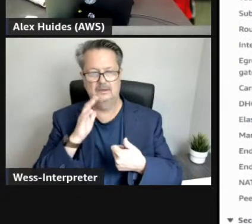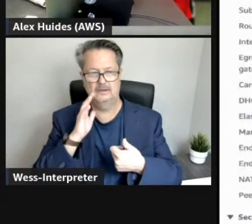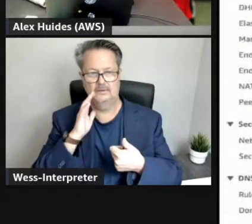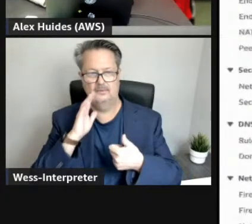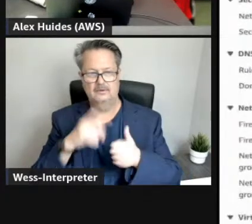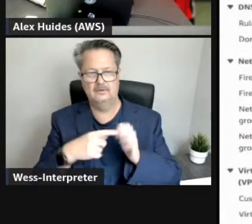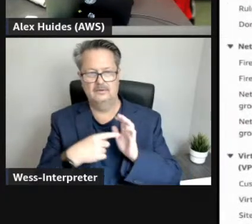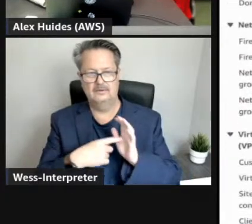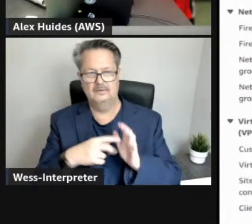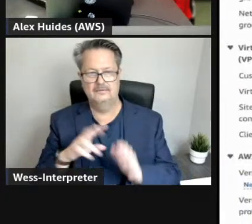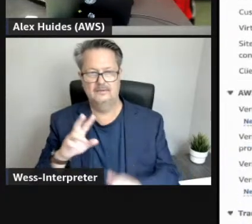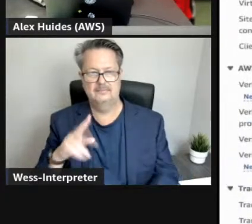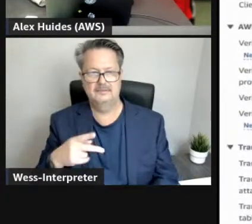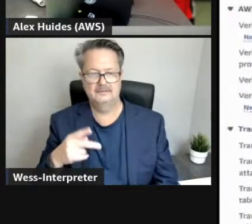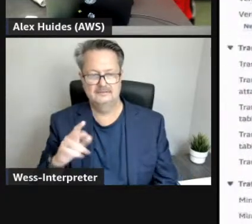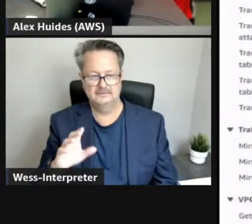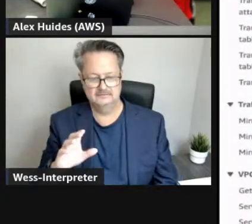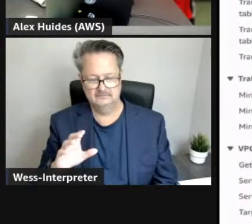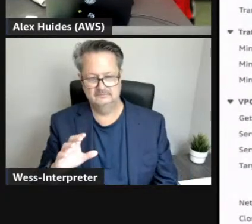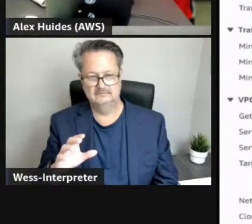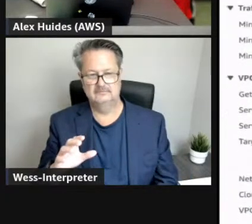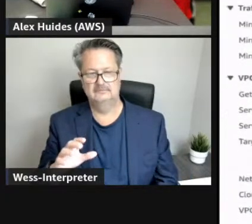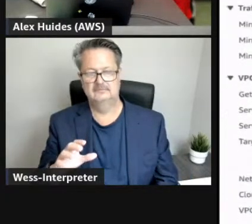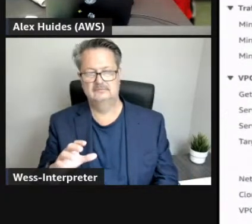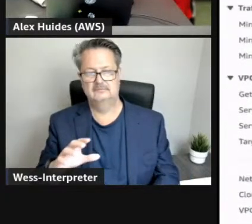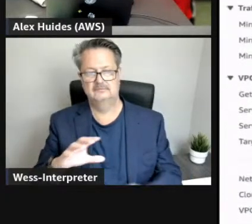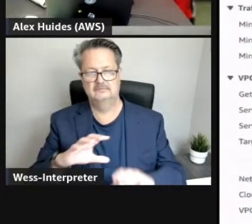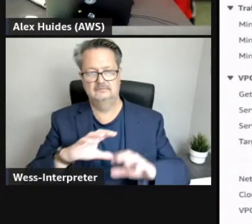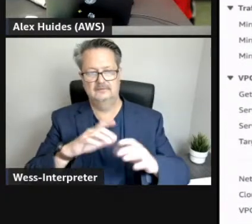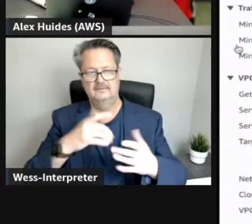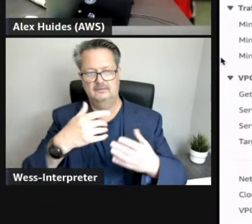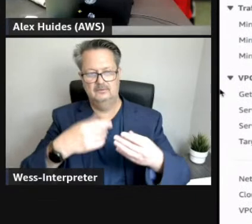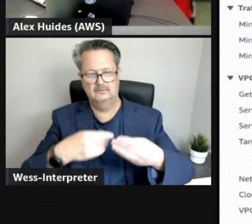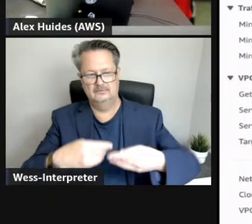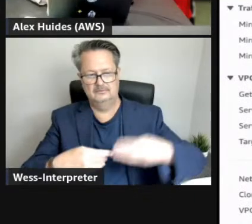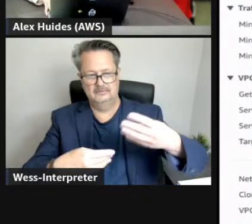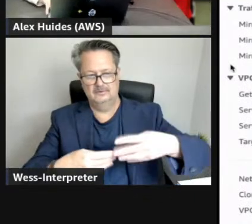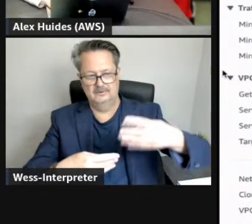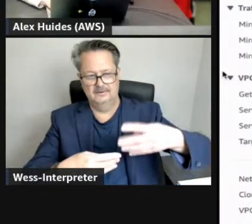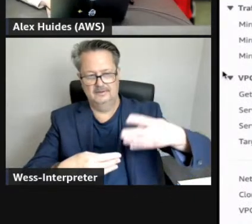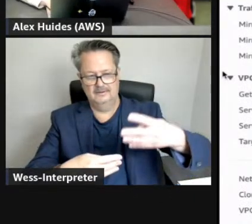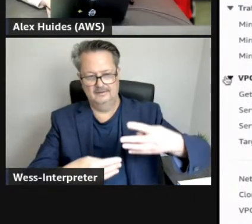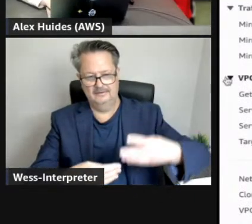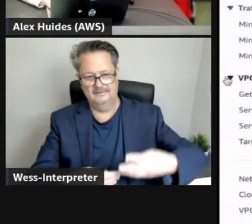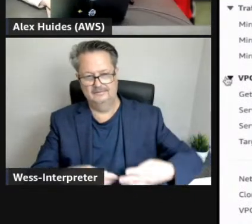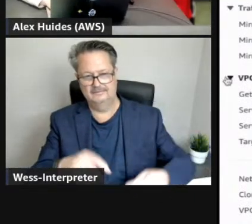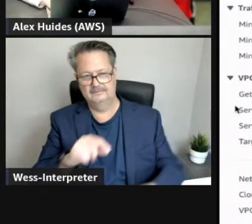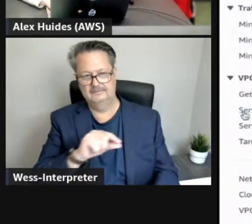VPC section, and if you scroll down, there is the VPC Lattice section.